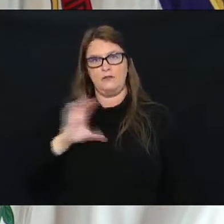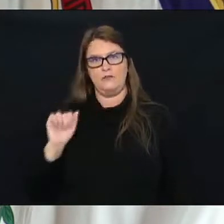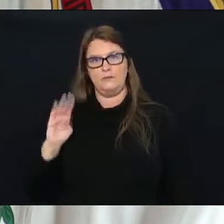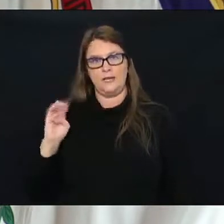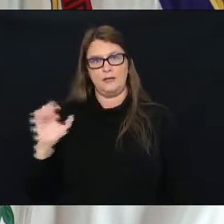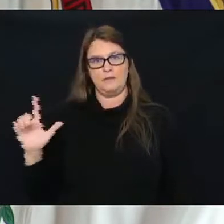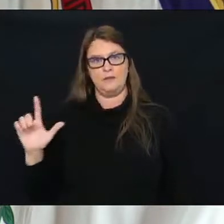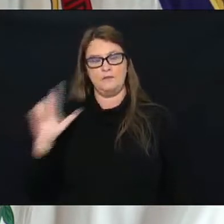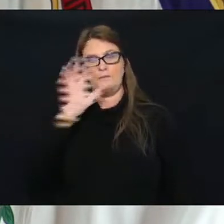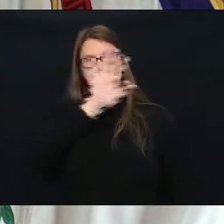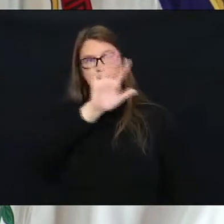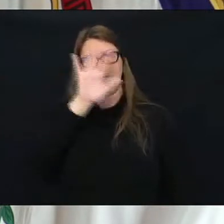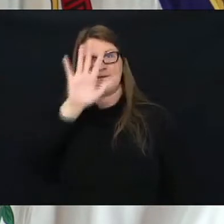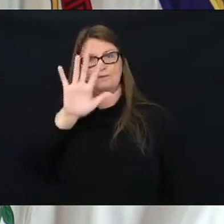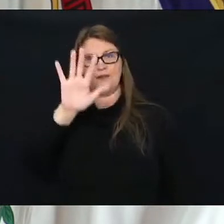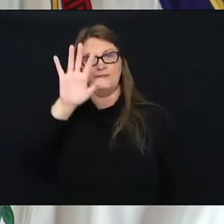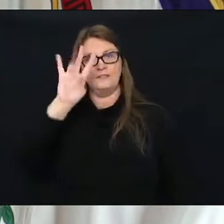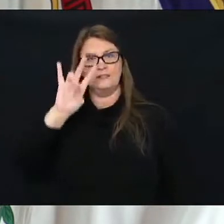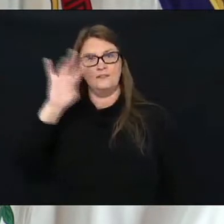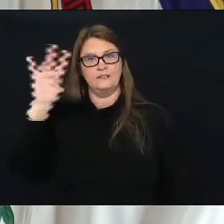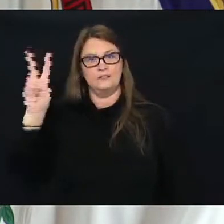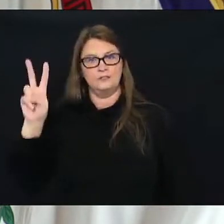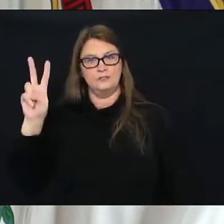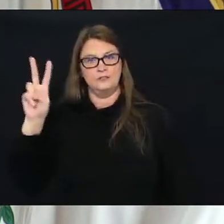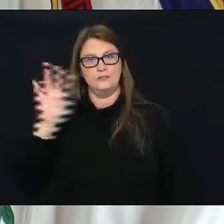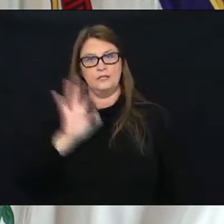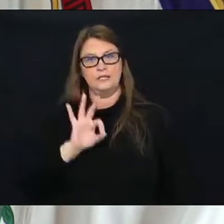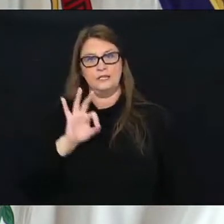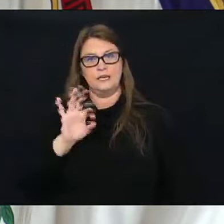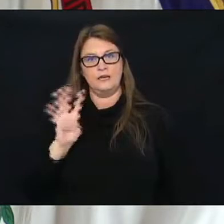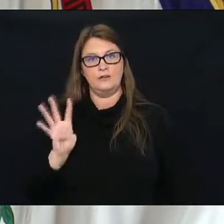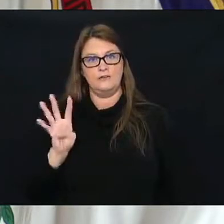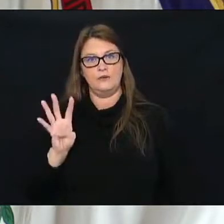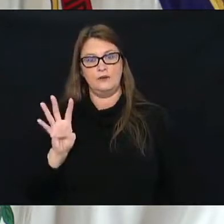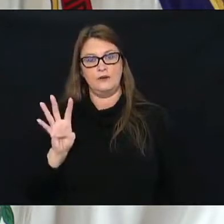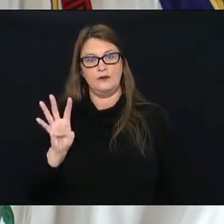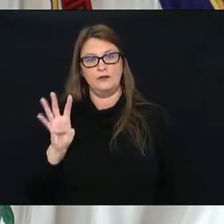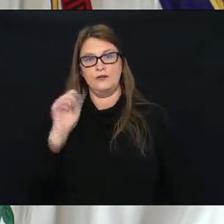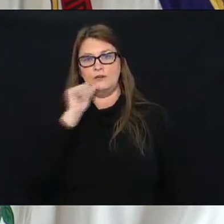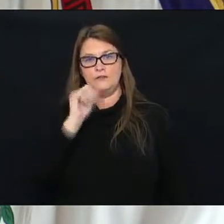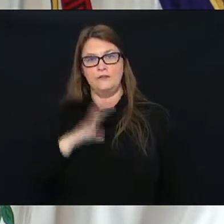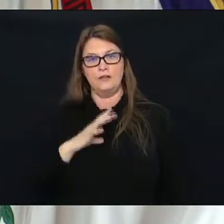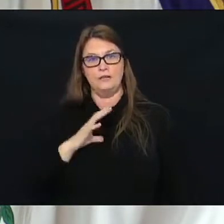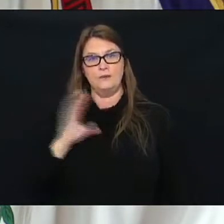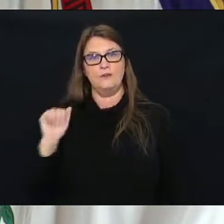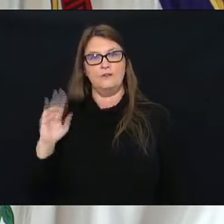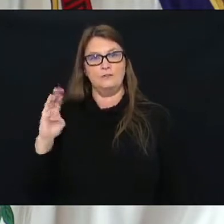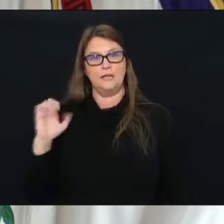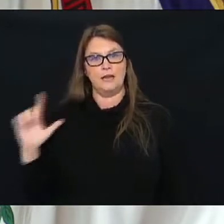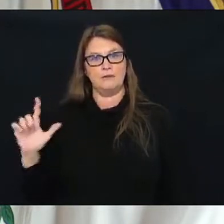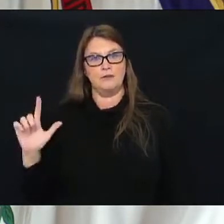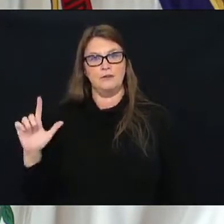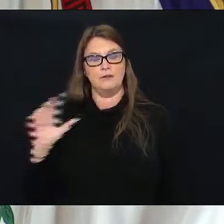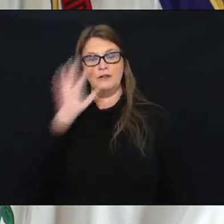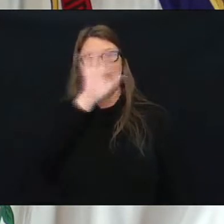County. The 5,572nd death, a 94-year-old female from Cabell County.